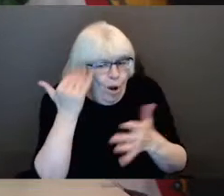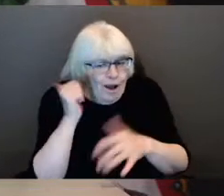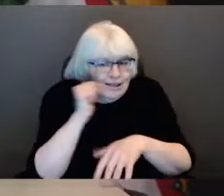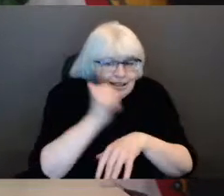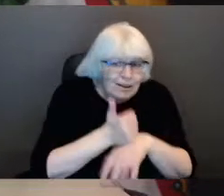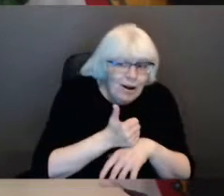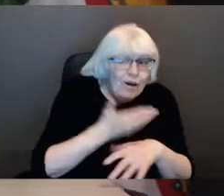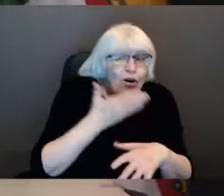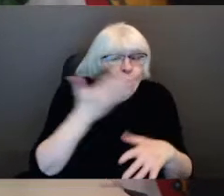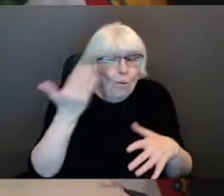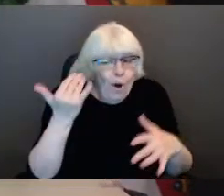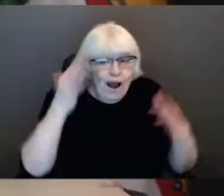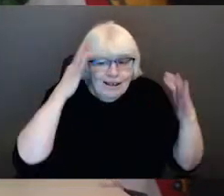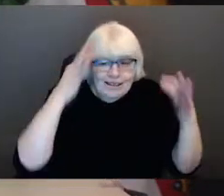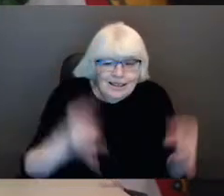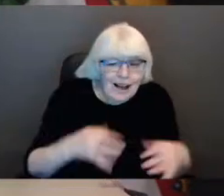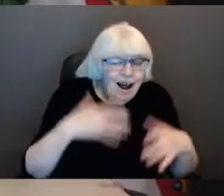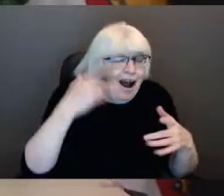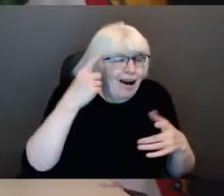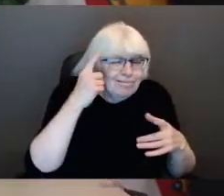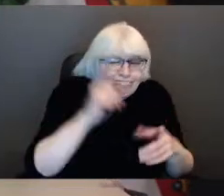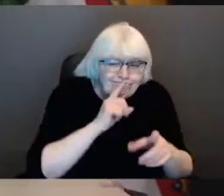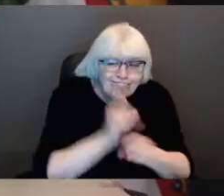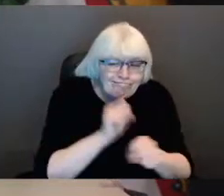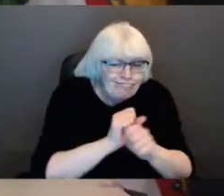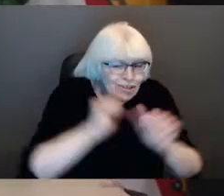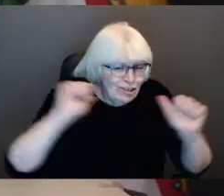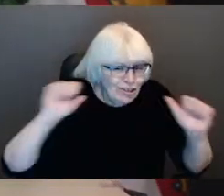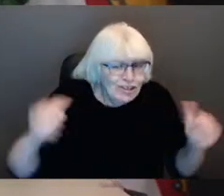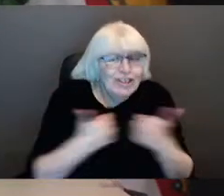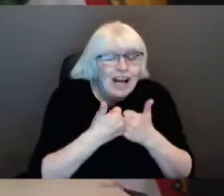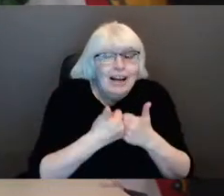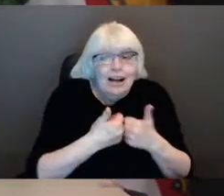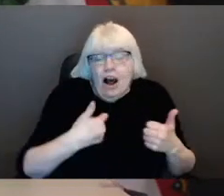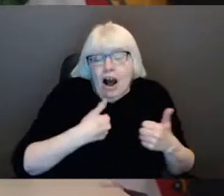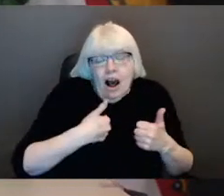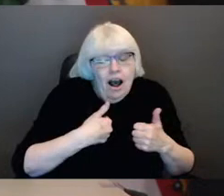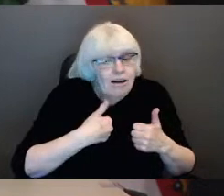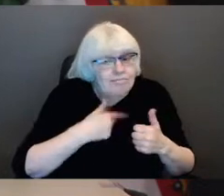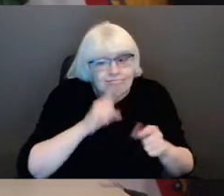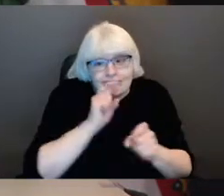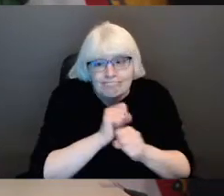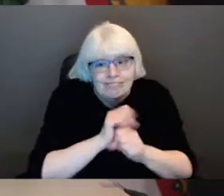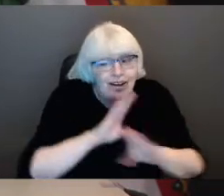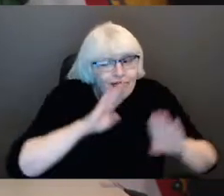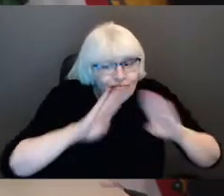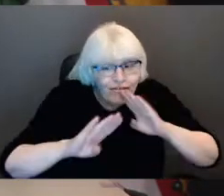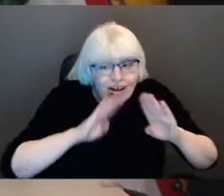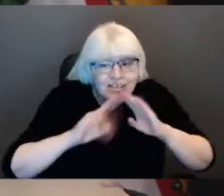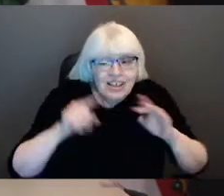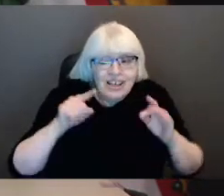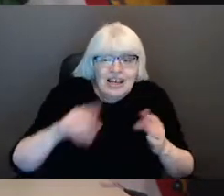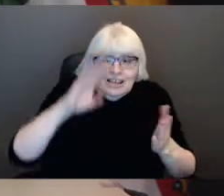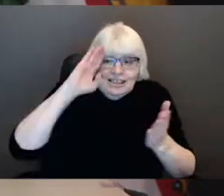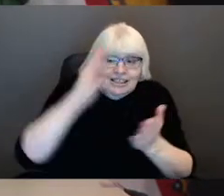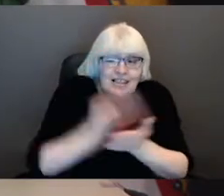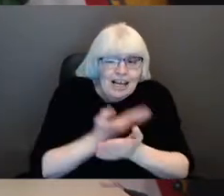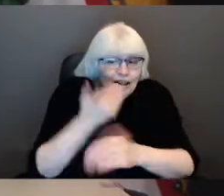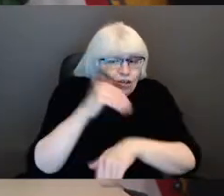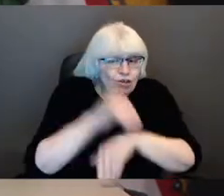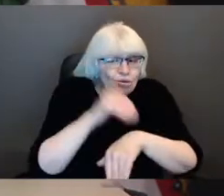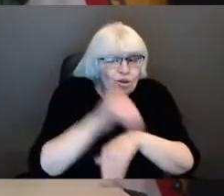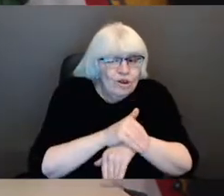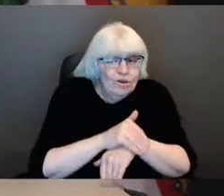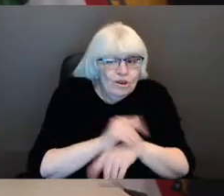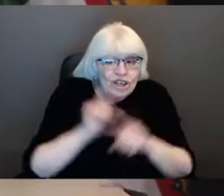understand the frustration and that. I'm frustrated by it. My son's going to hockey for the first time tonight, and I'm not going to go, and that frustrates me. That bothers